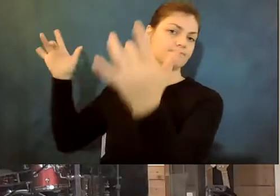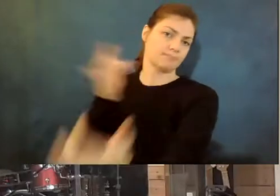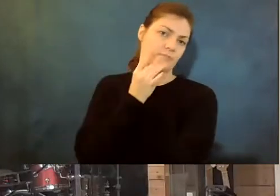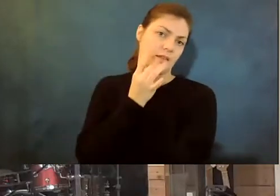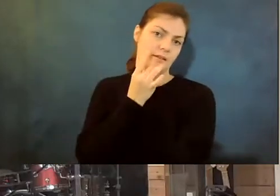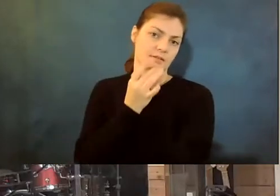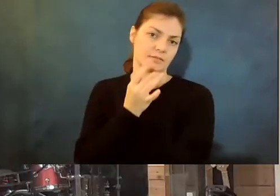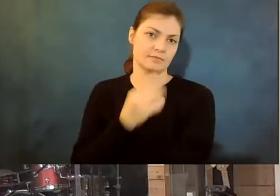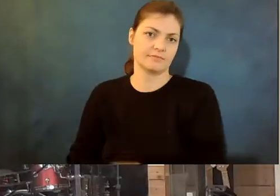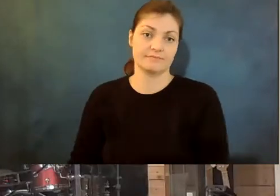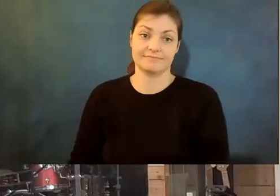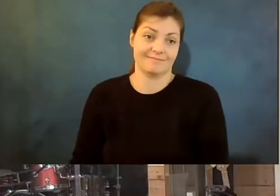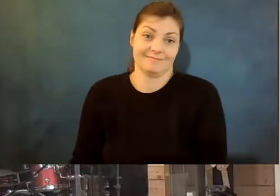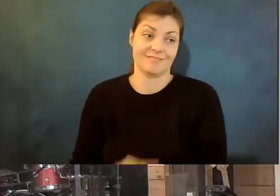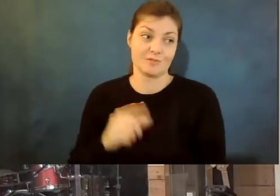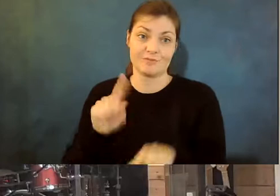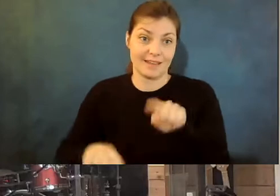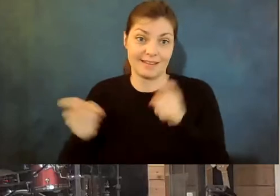It's all Moses could handle.